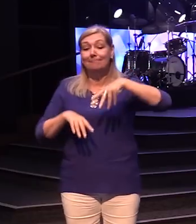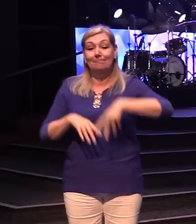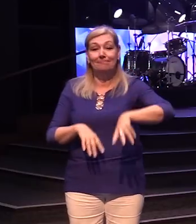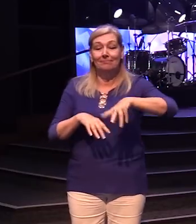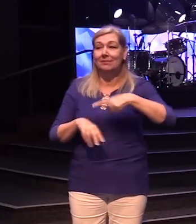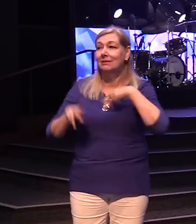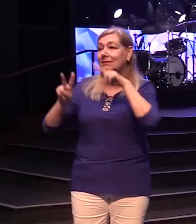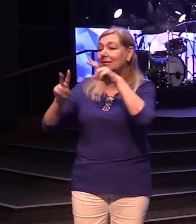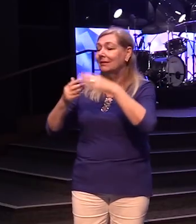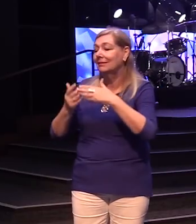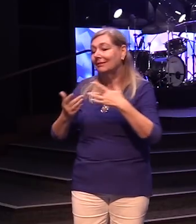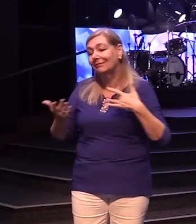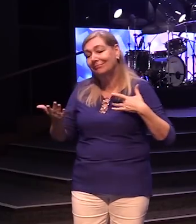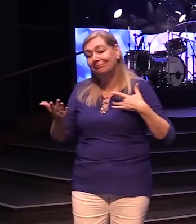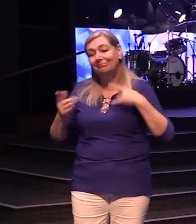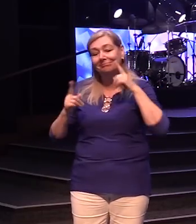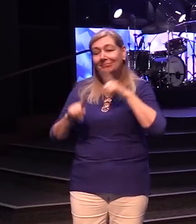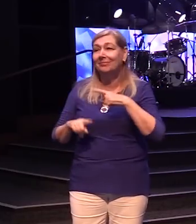I love the flag.